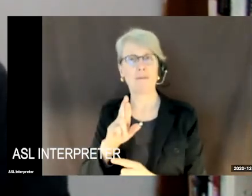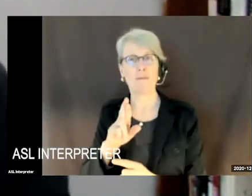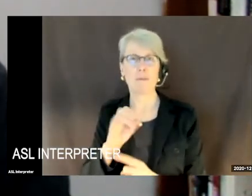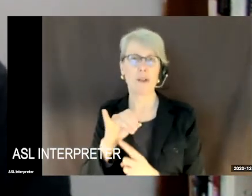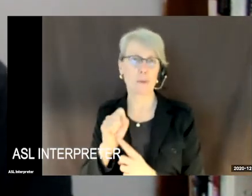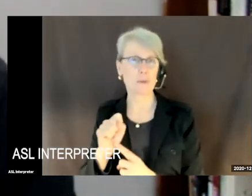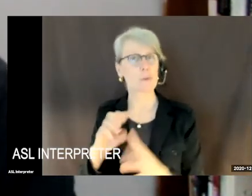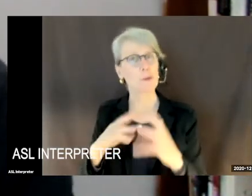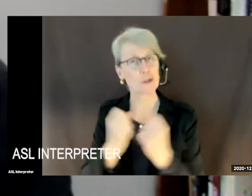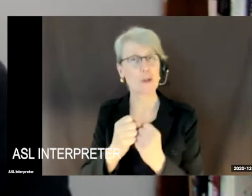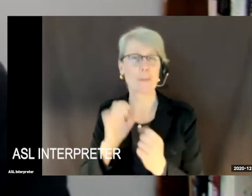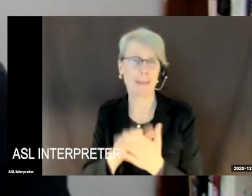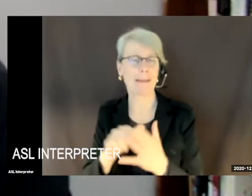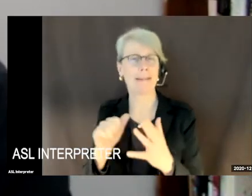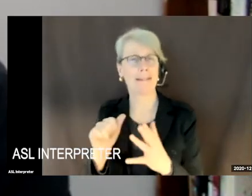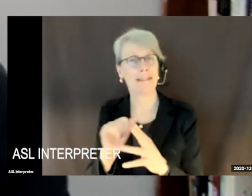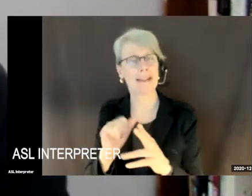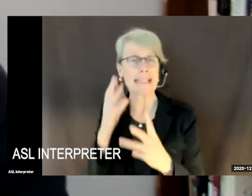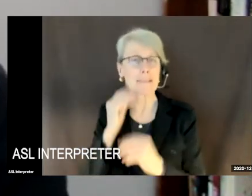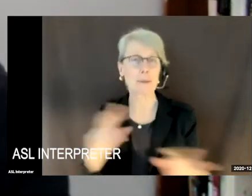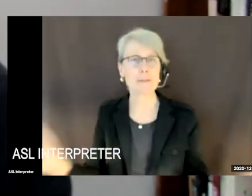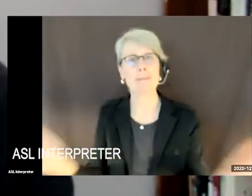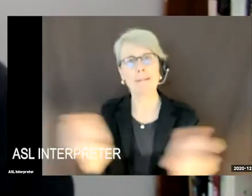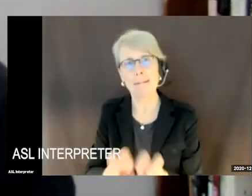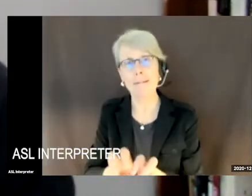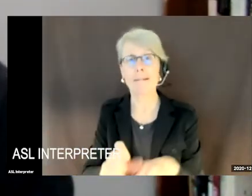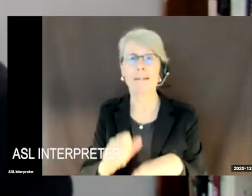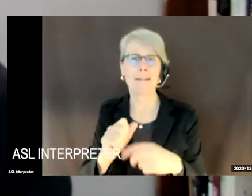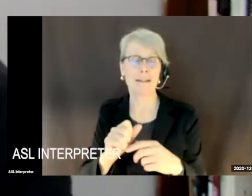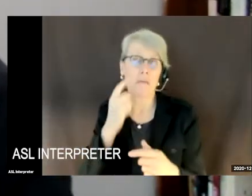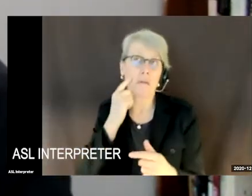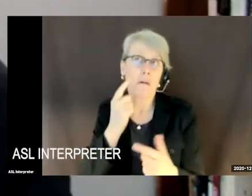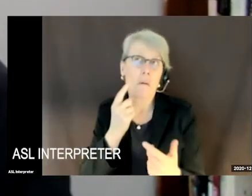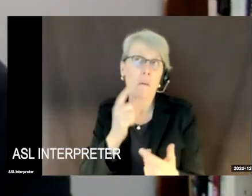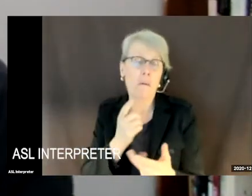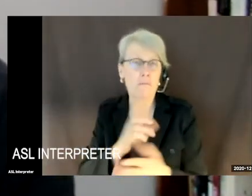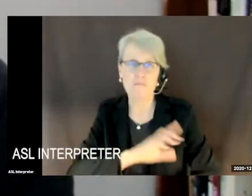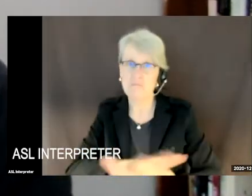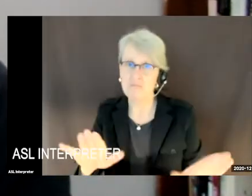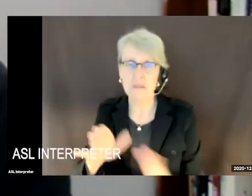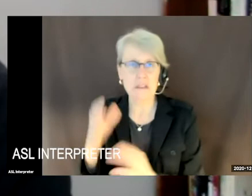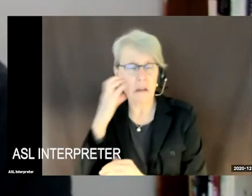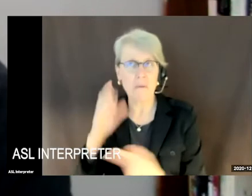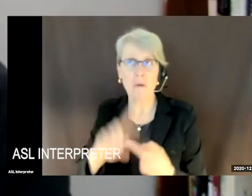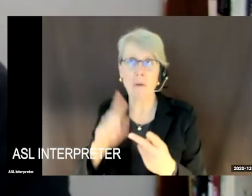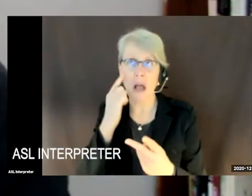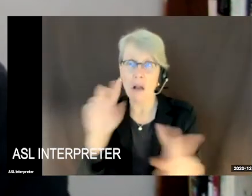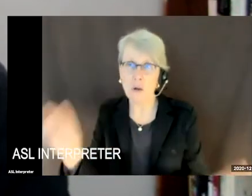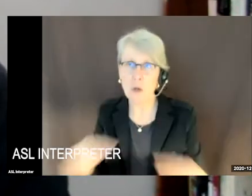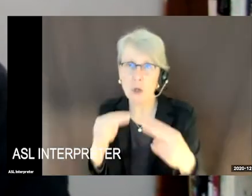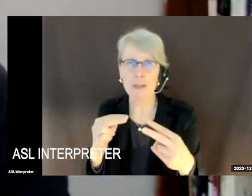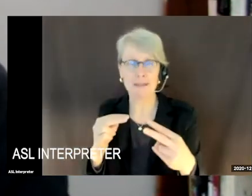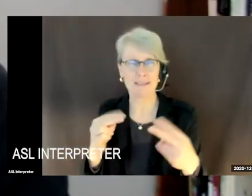Rios's workshops? And I used to think it was this movement and not having a cell phone and looking in the same direction. But I think